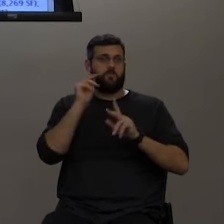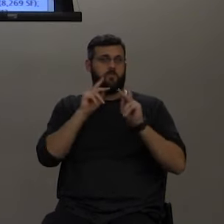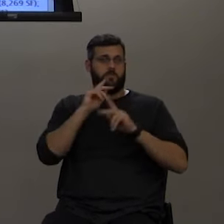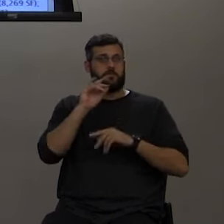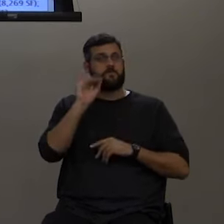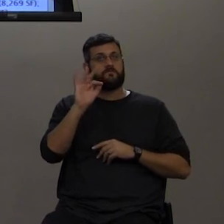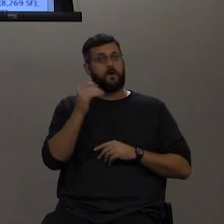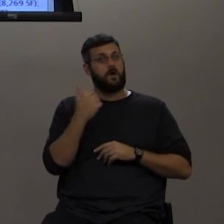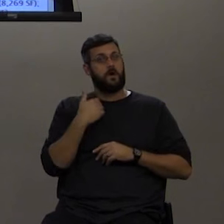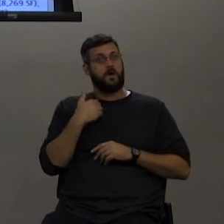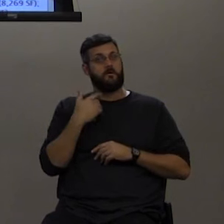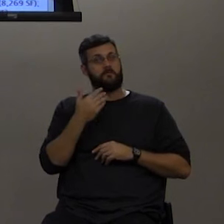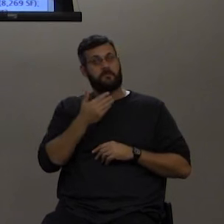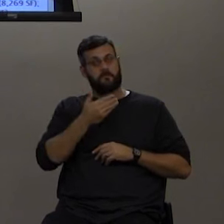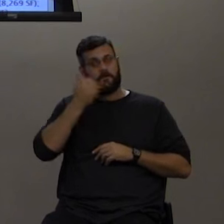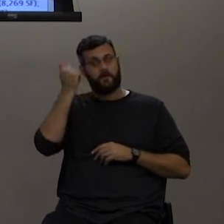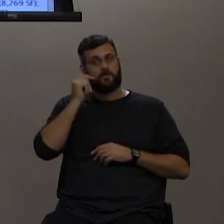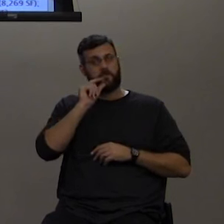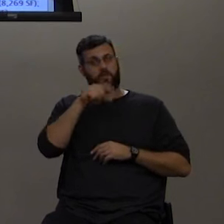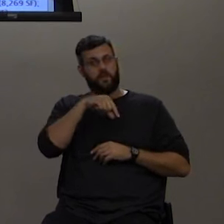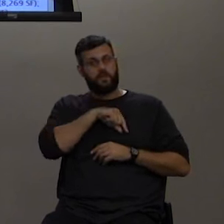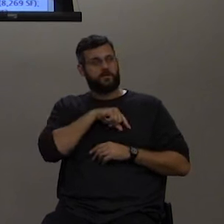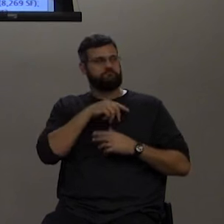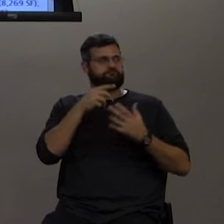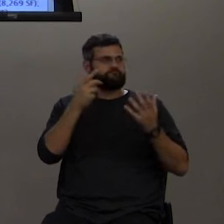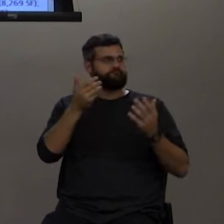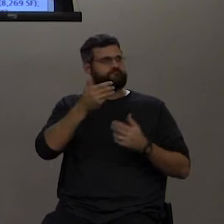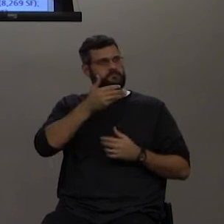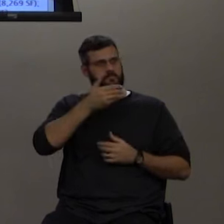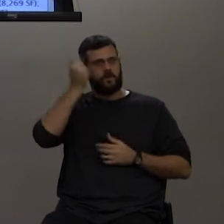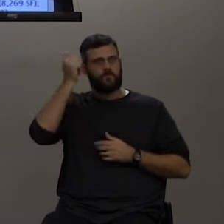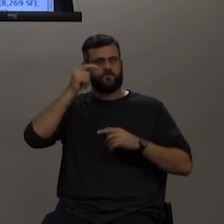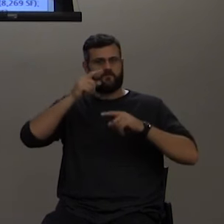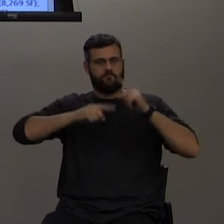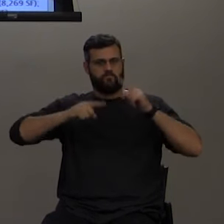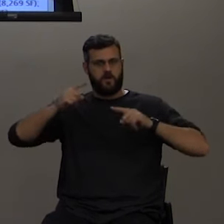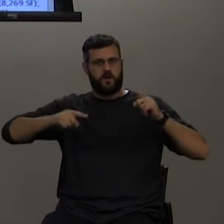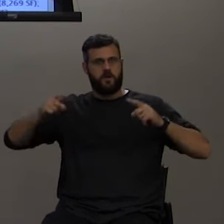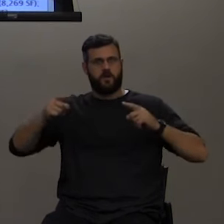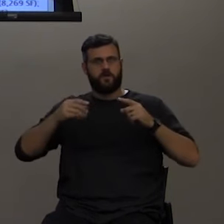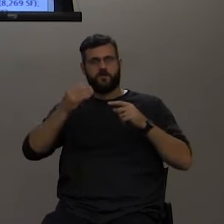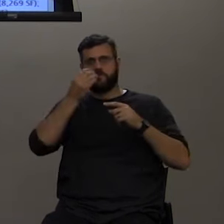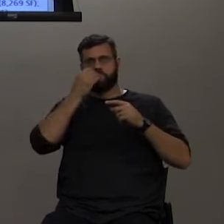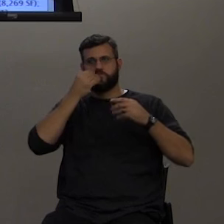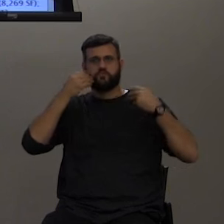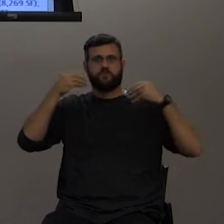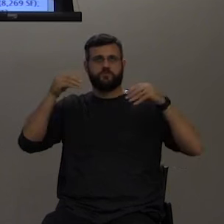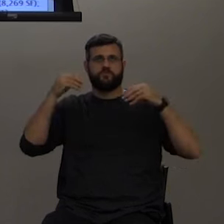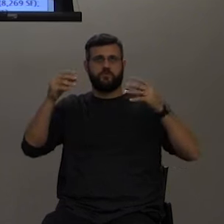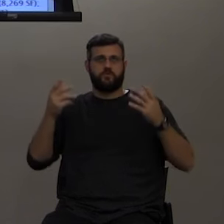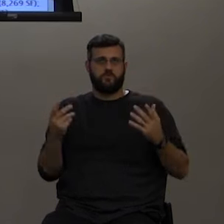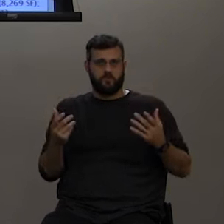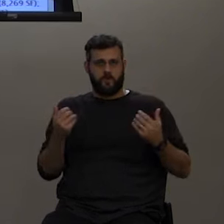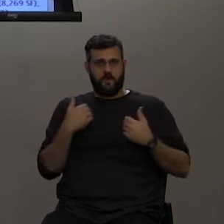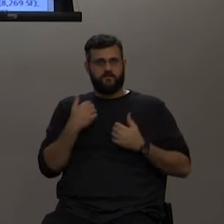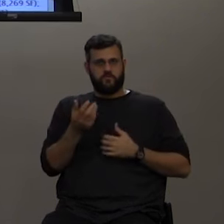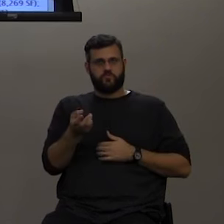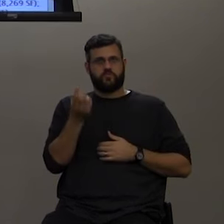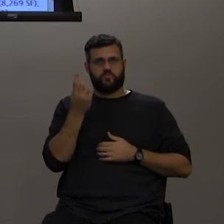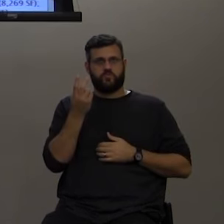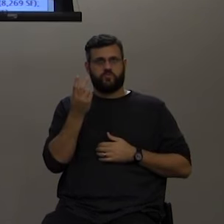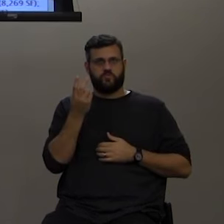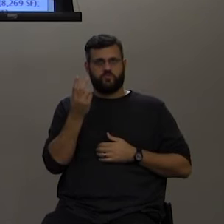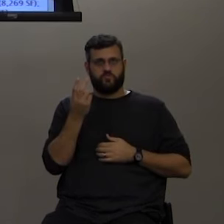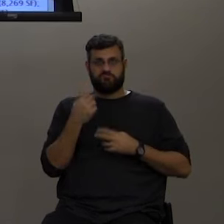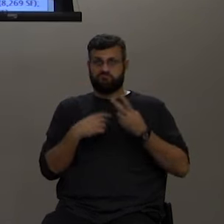have a better quality or a better variety of grocery stores. We have two grocery stores,